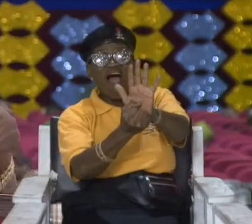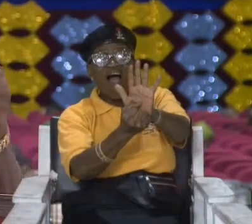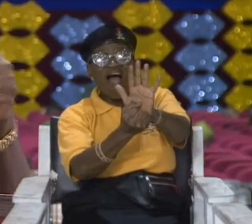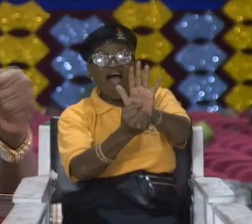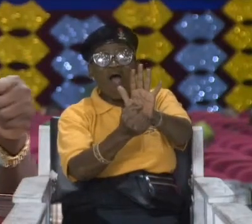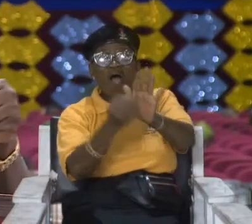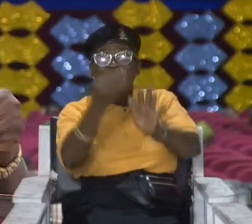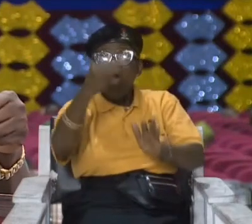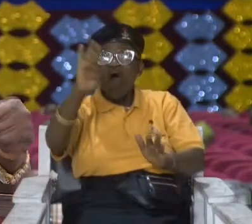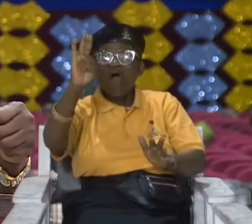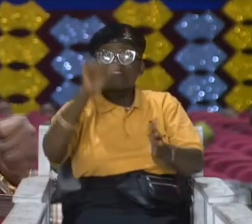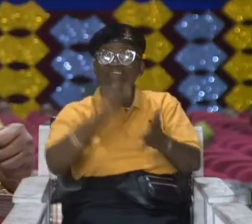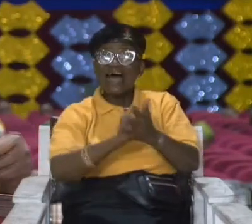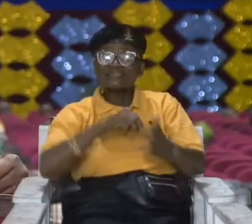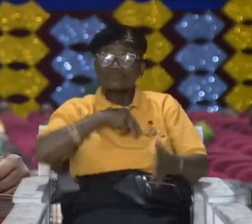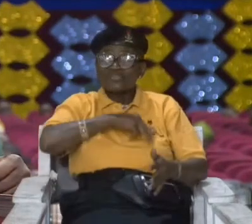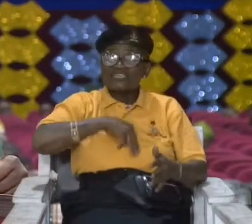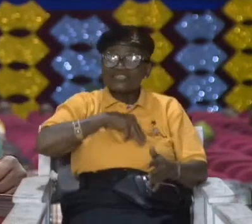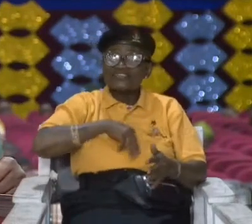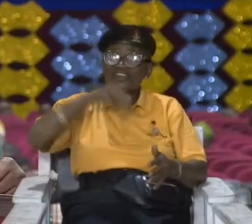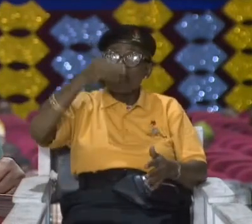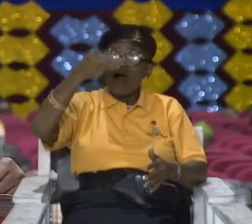of that ministry of fire,